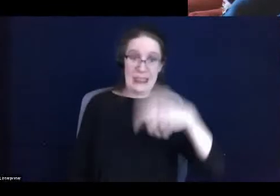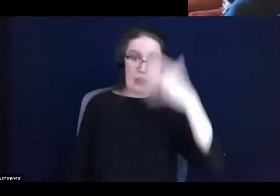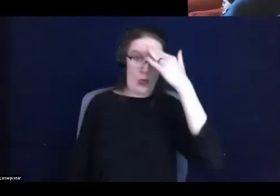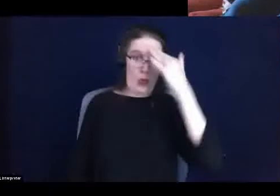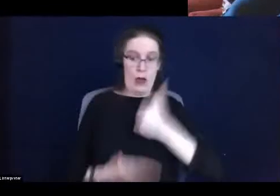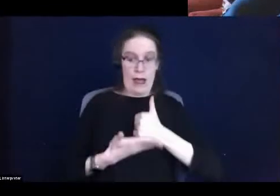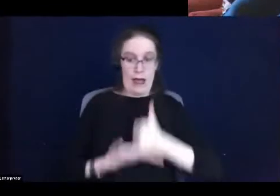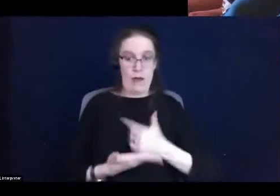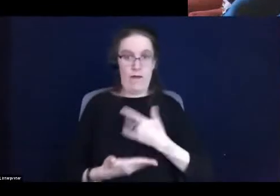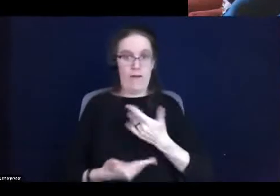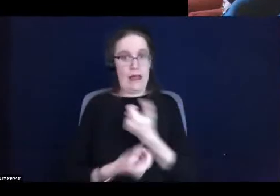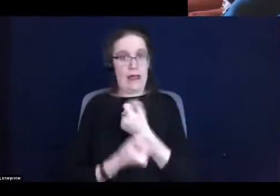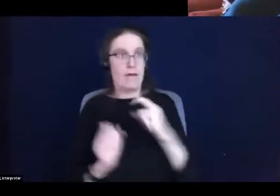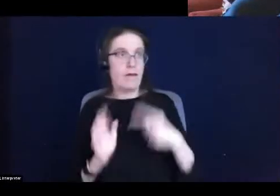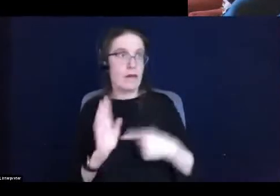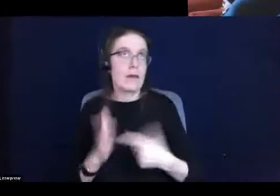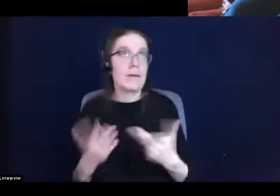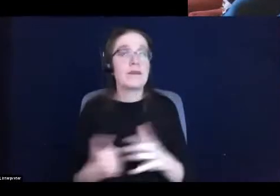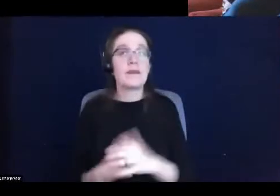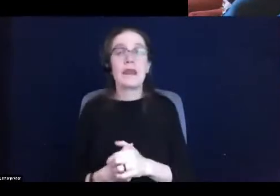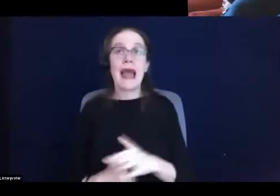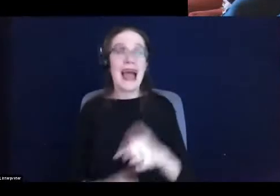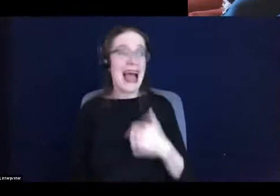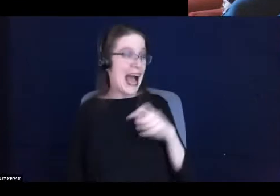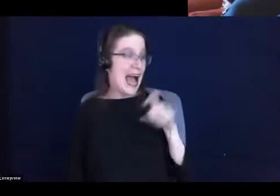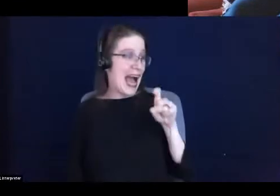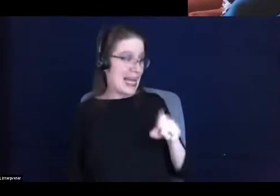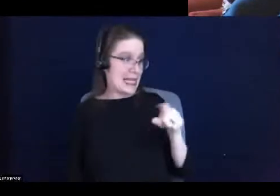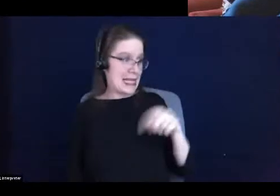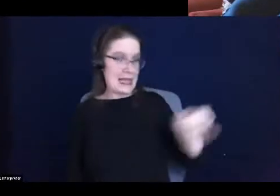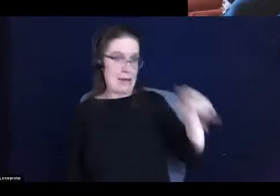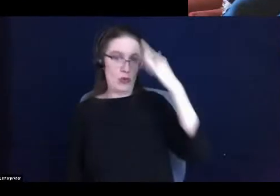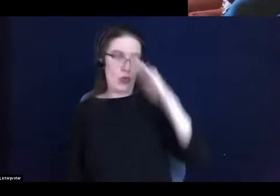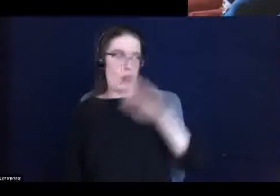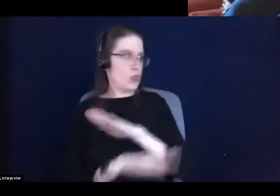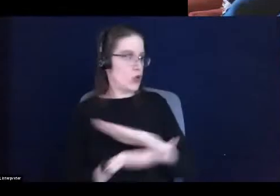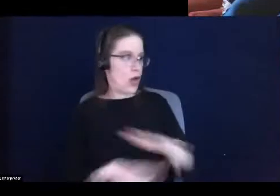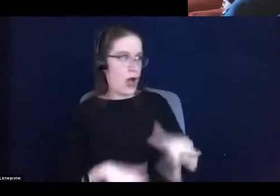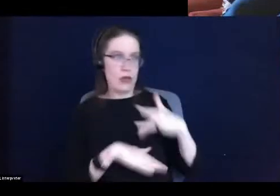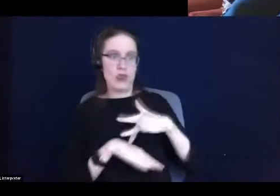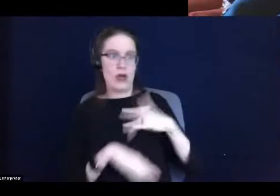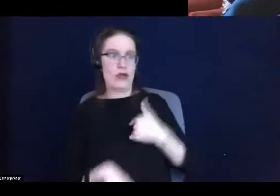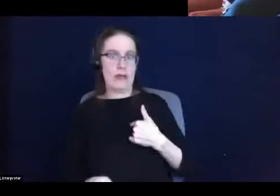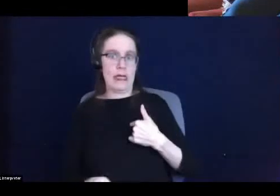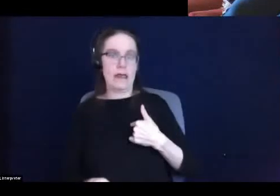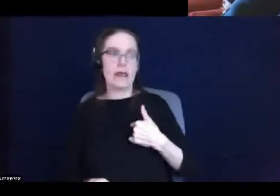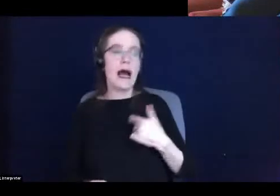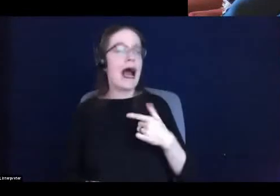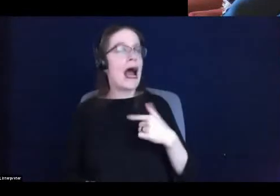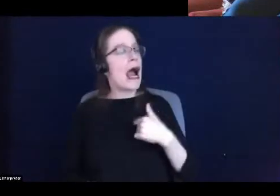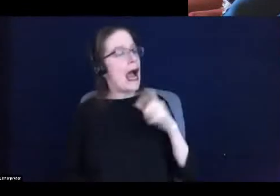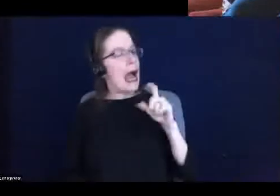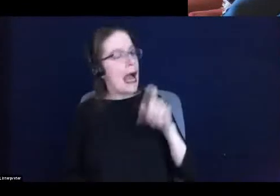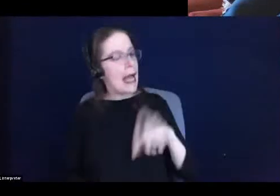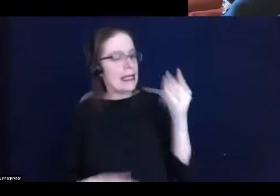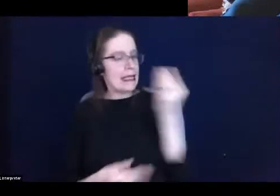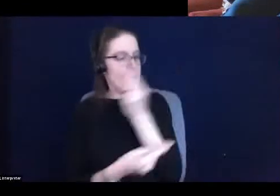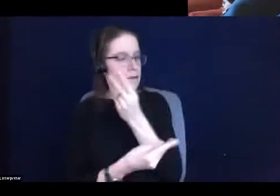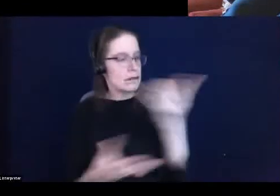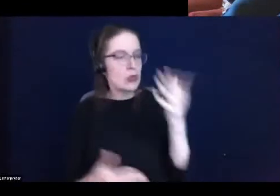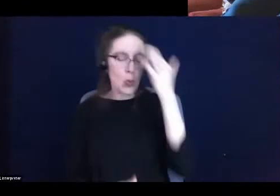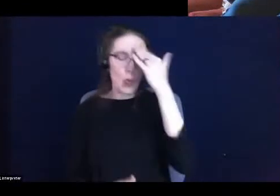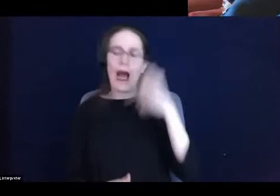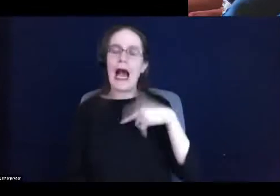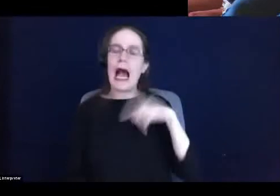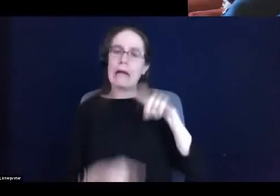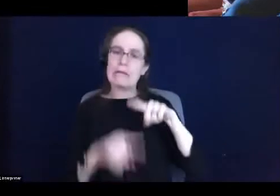I need them to know not to touch me, right? I need them to know that I need my emotional support animal.